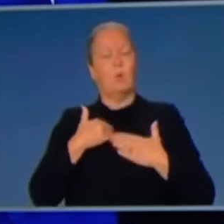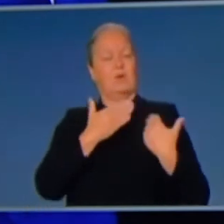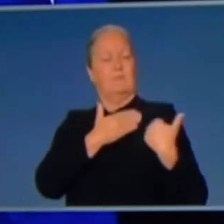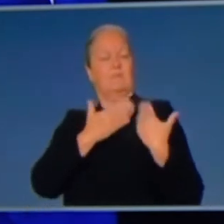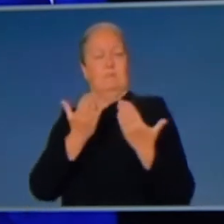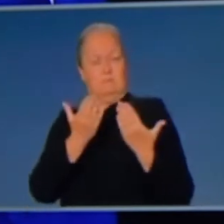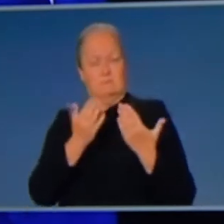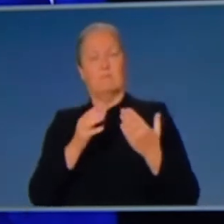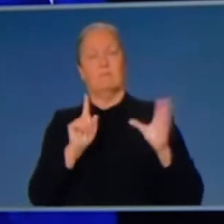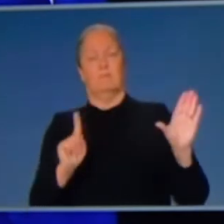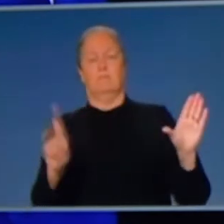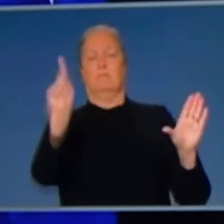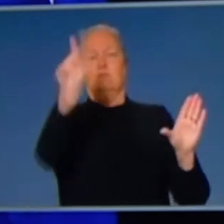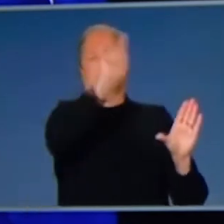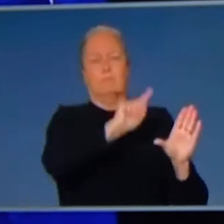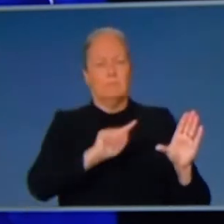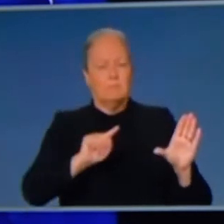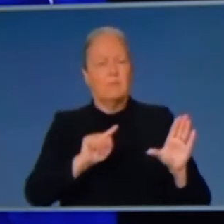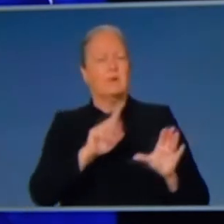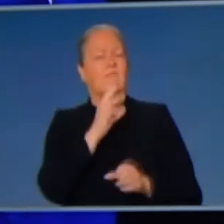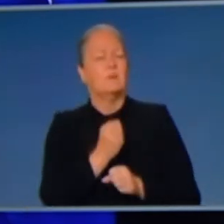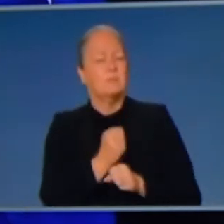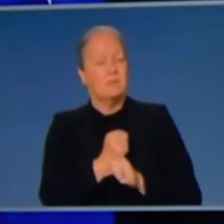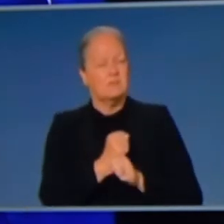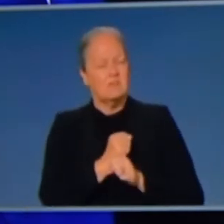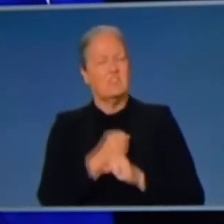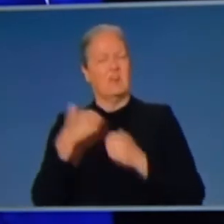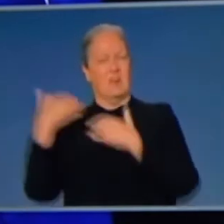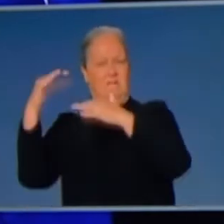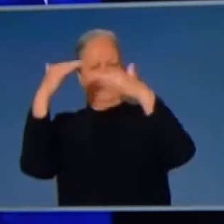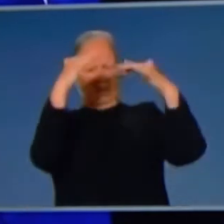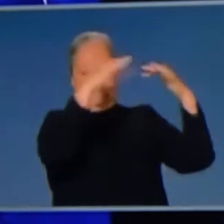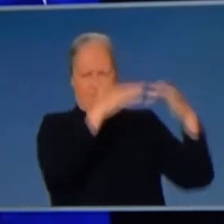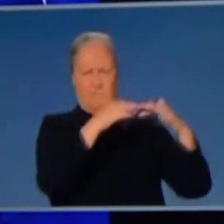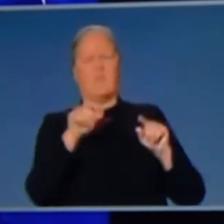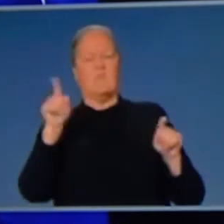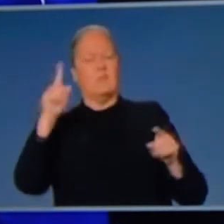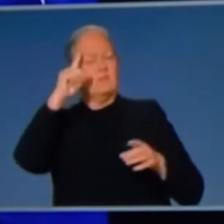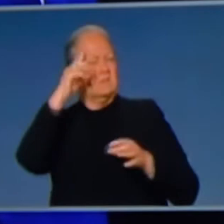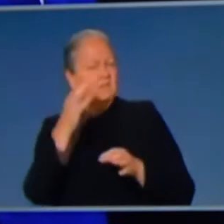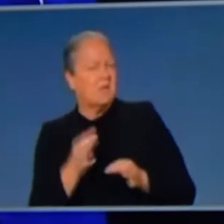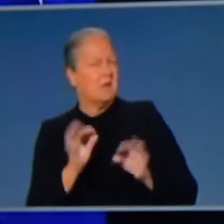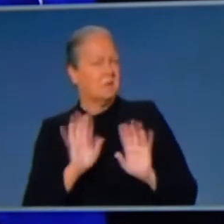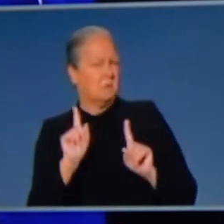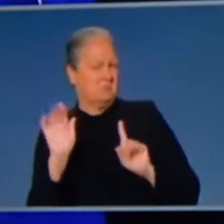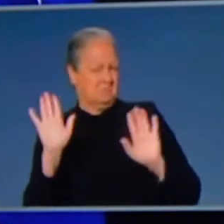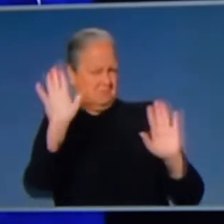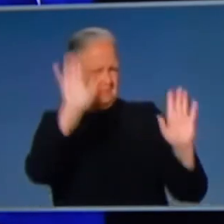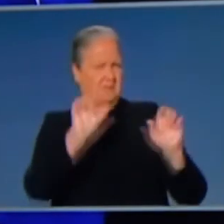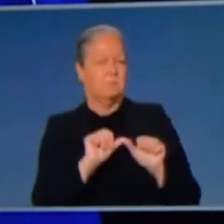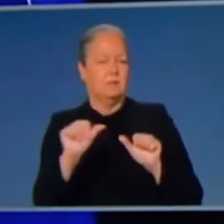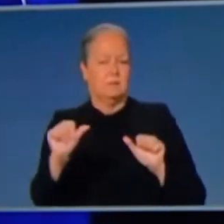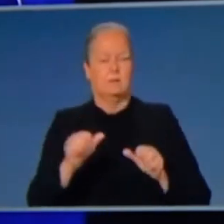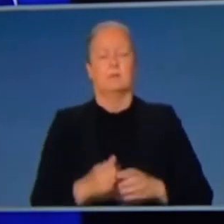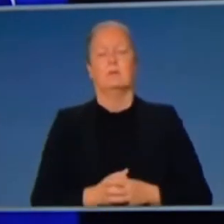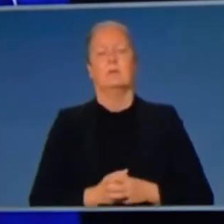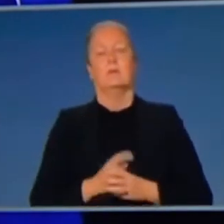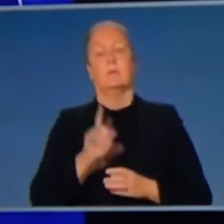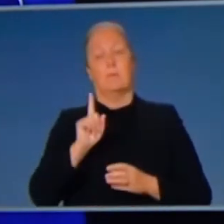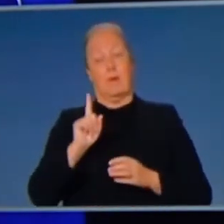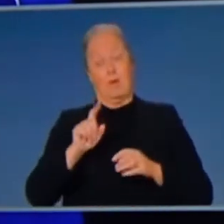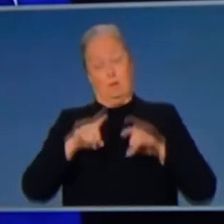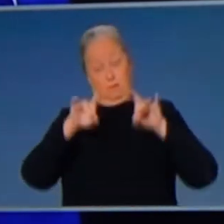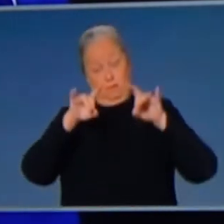territories to apply to each of their jurisdictions as they see appropriately. But from the Commonwealth's point of view, and particularly from a